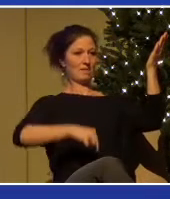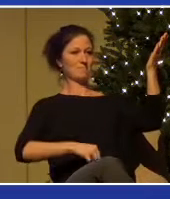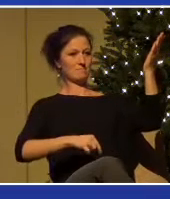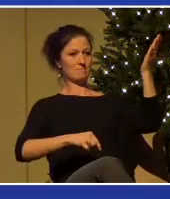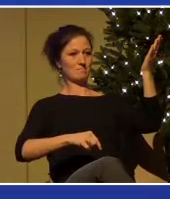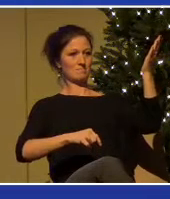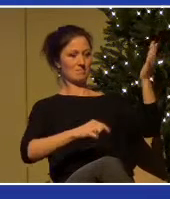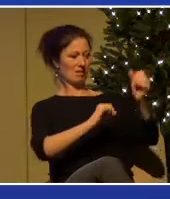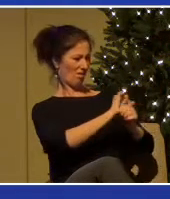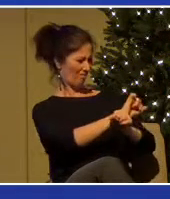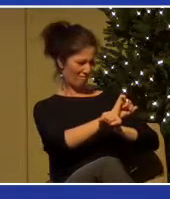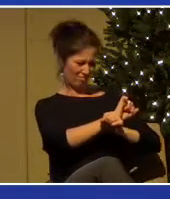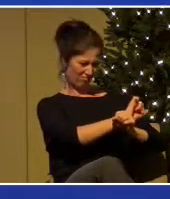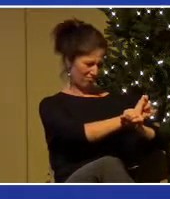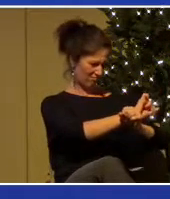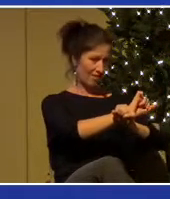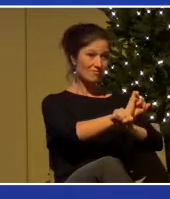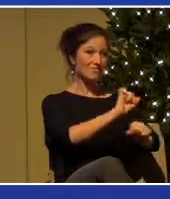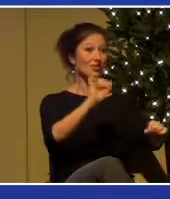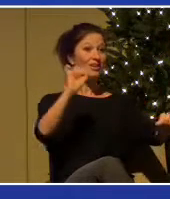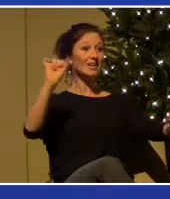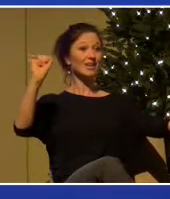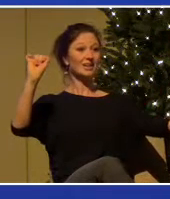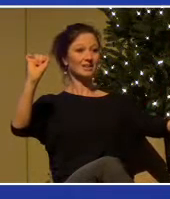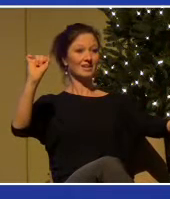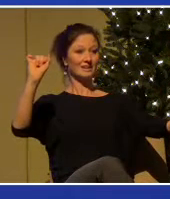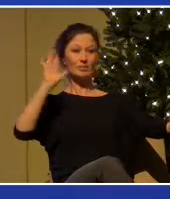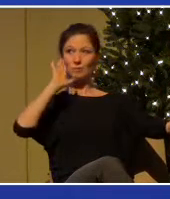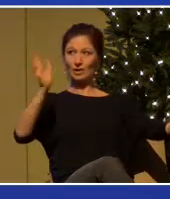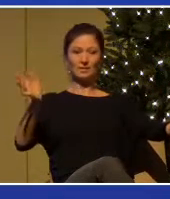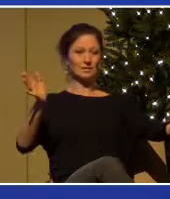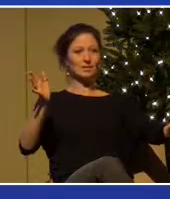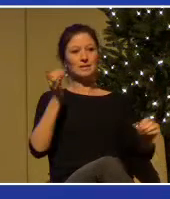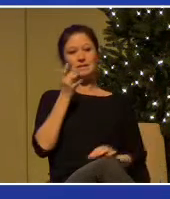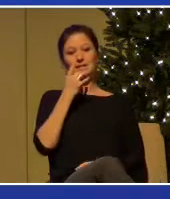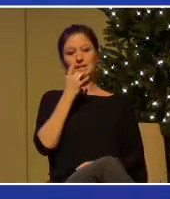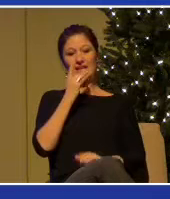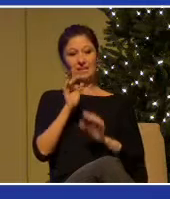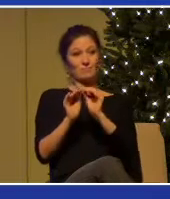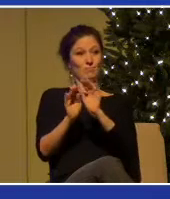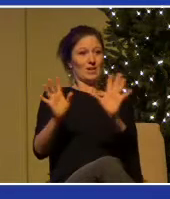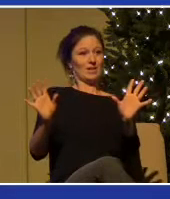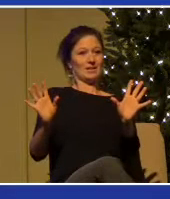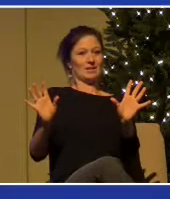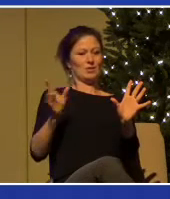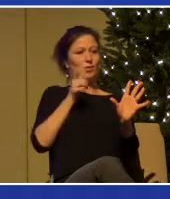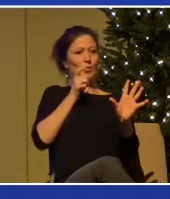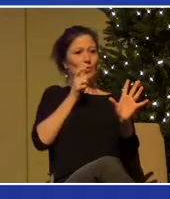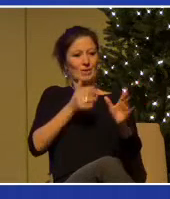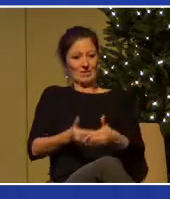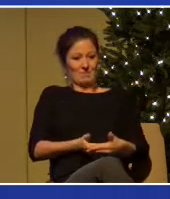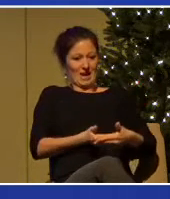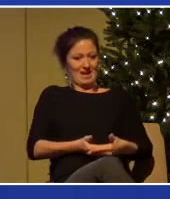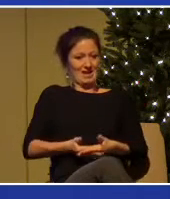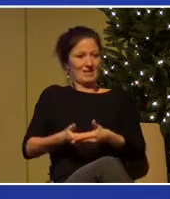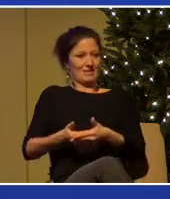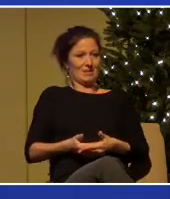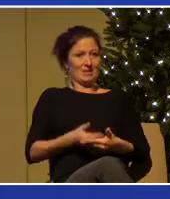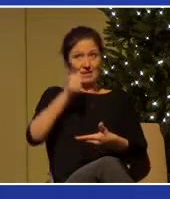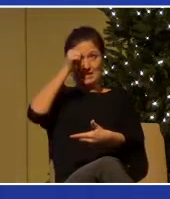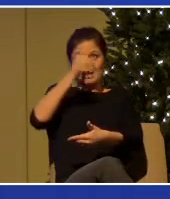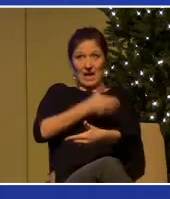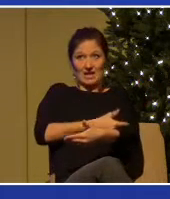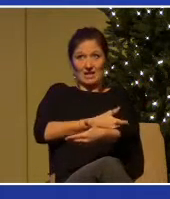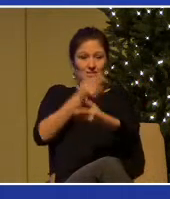free. And that light was a child. For unto us a child is born, to us a son is